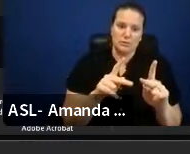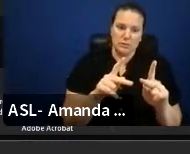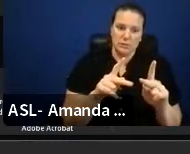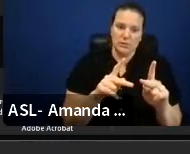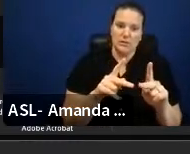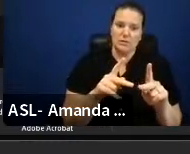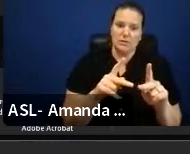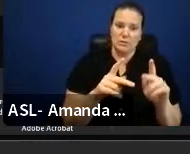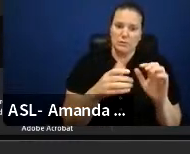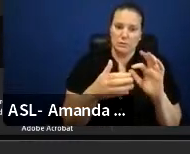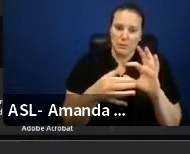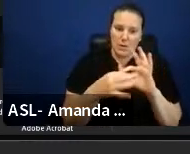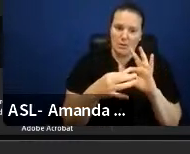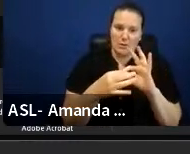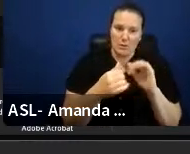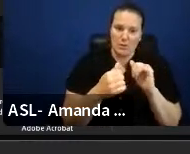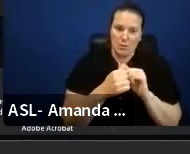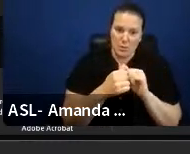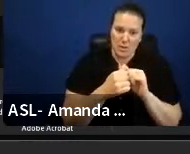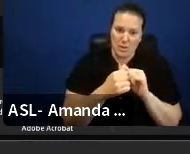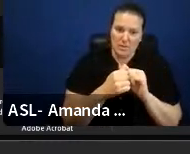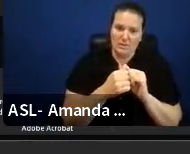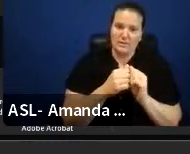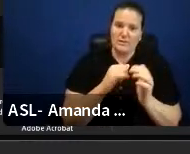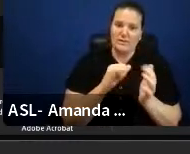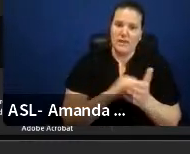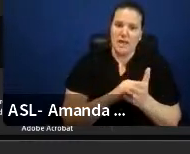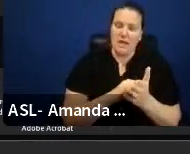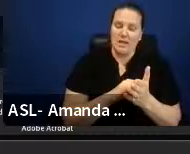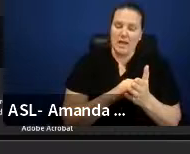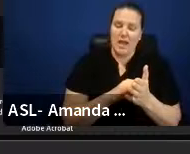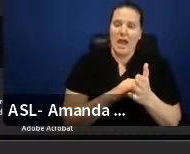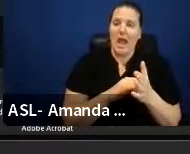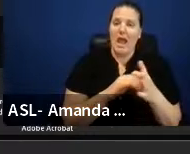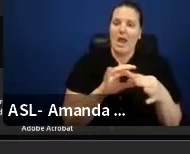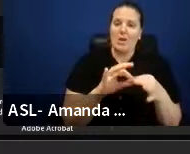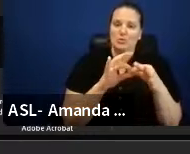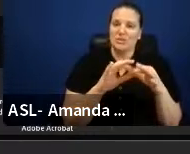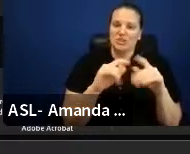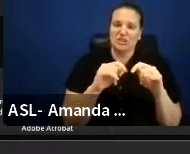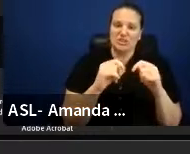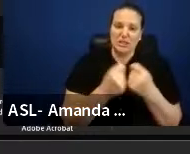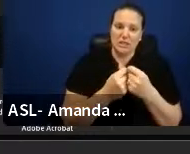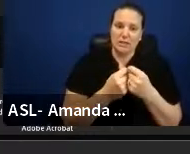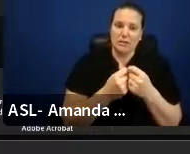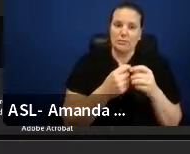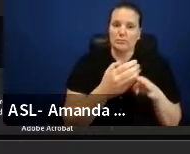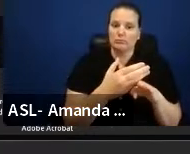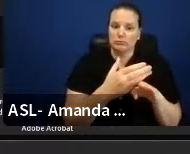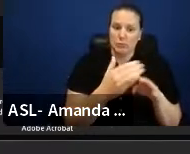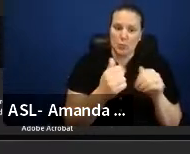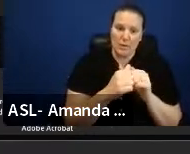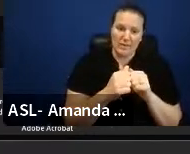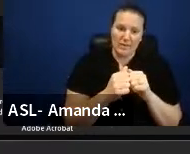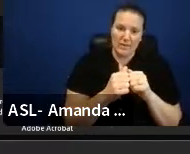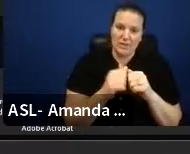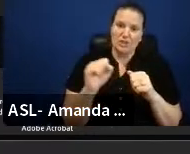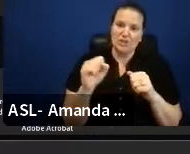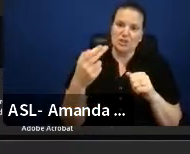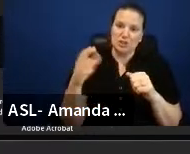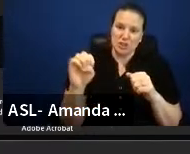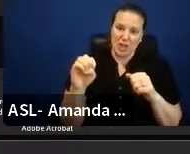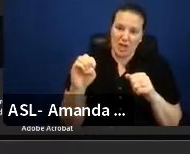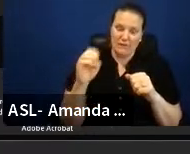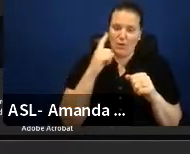of Vancouver's homeless outreach team, opportunity to partner with SHARE Council for the Homeless, Columbia River Mental